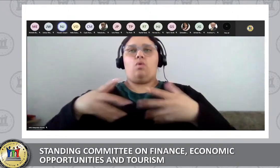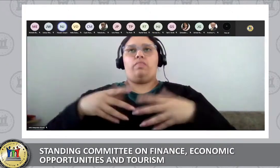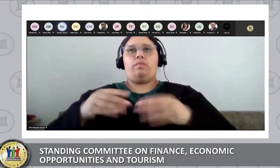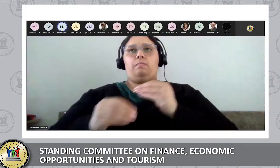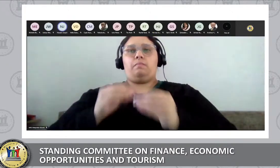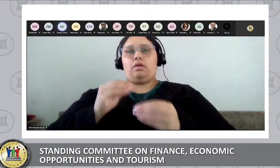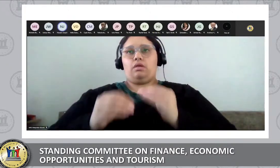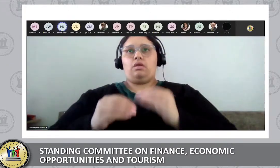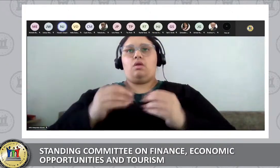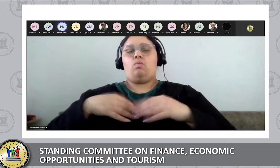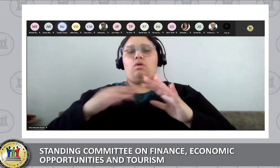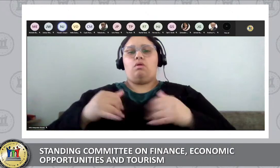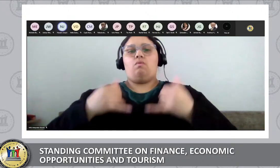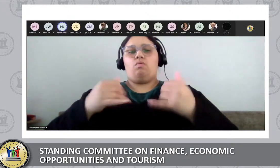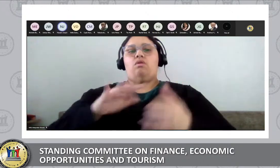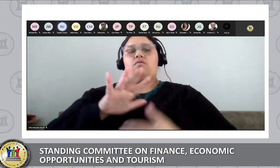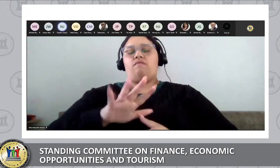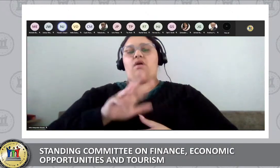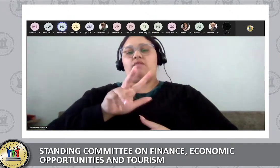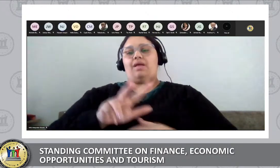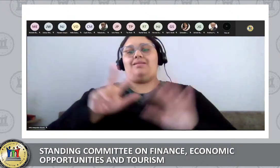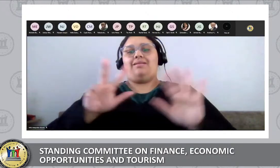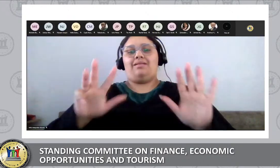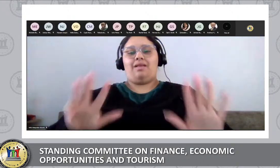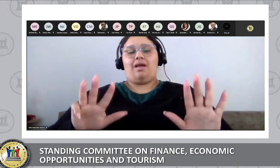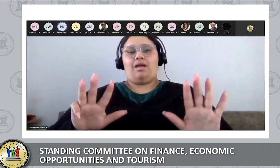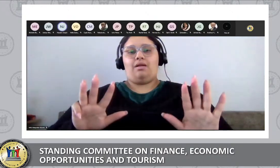we awarded